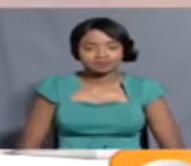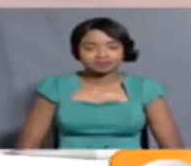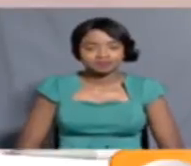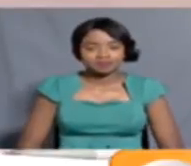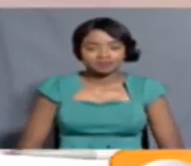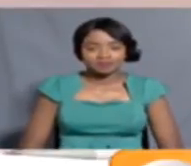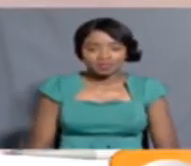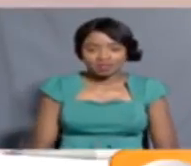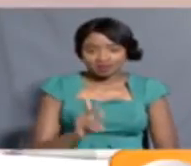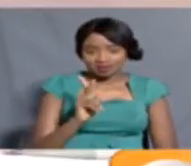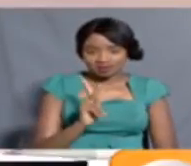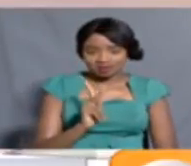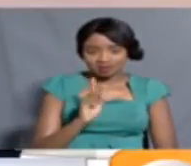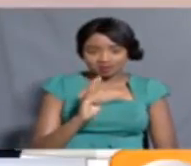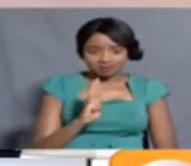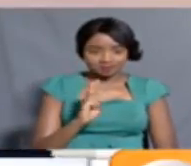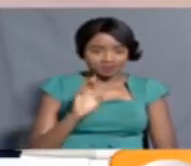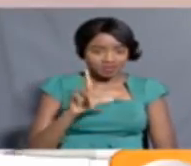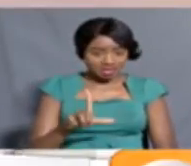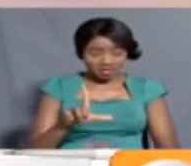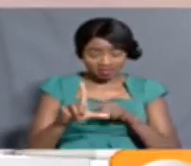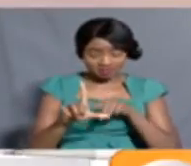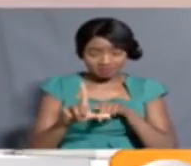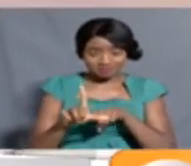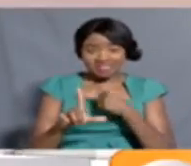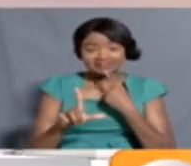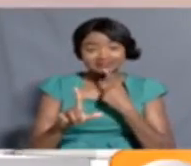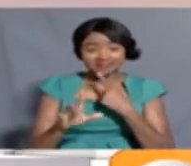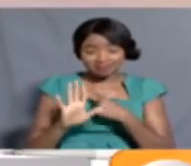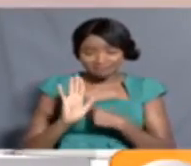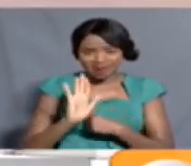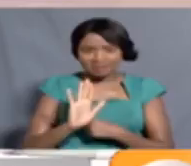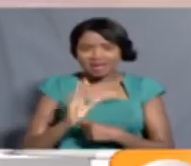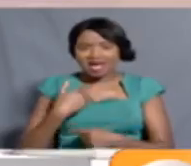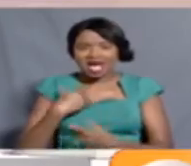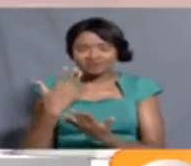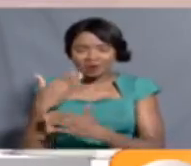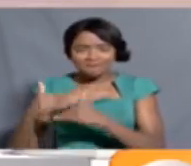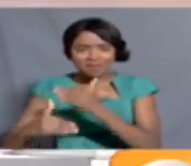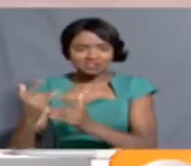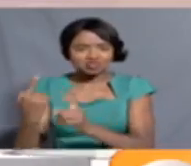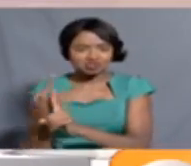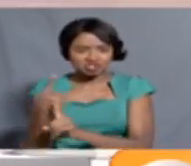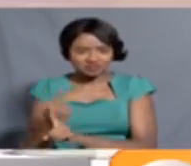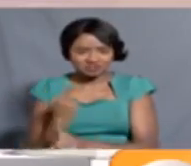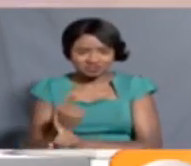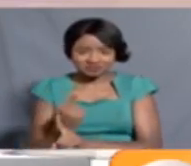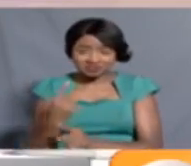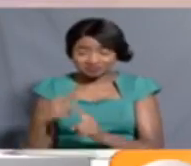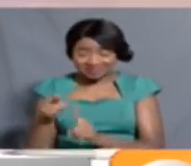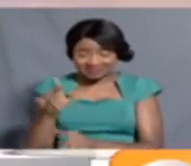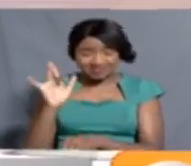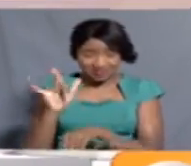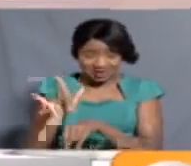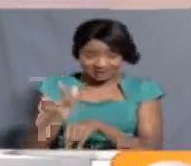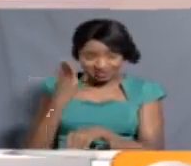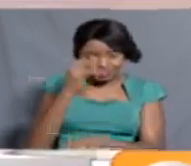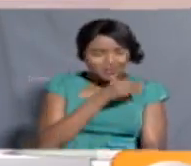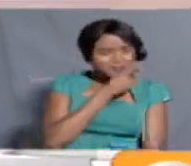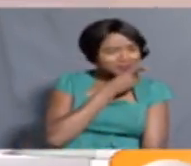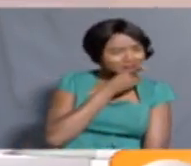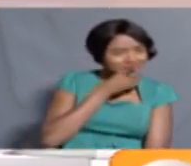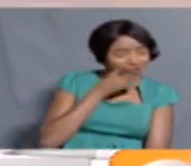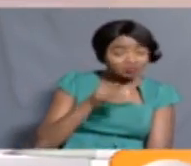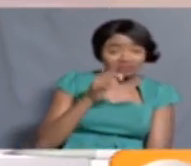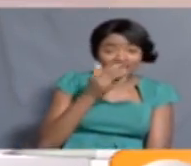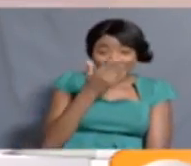Kenya Breweries has projected a negative outlook for supply of its raw materials due to the effects of drought. The brewer says the delayed rains will affect